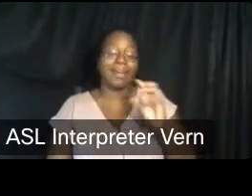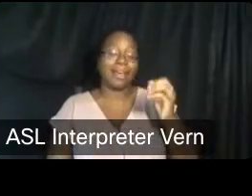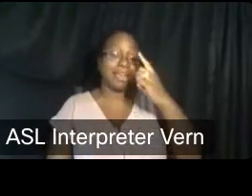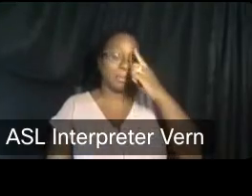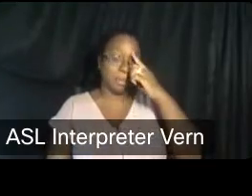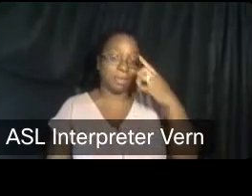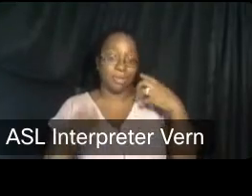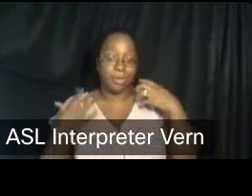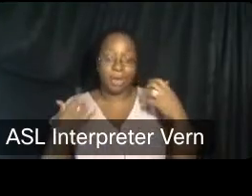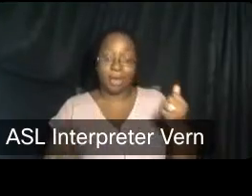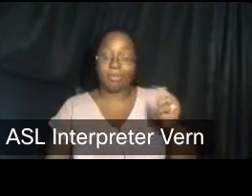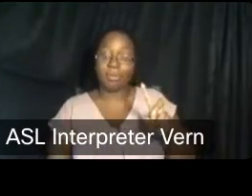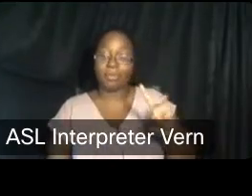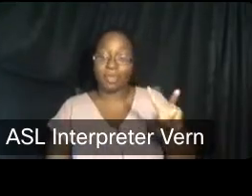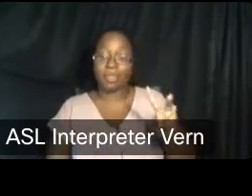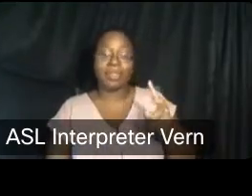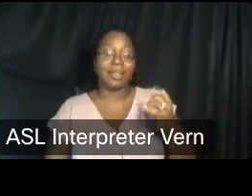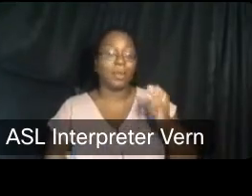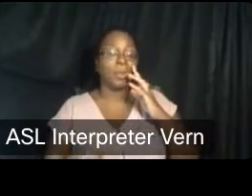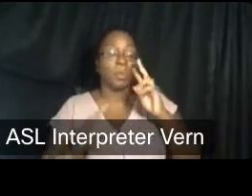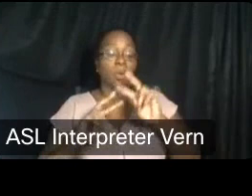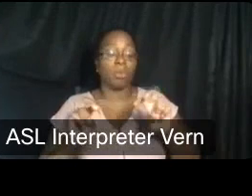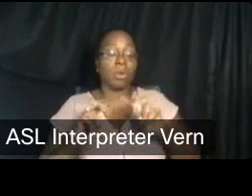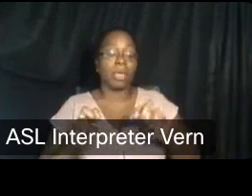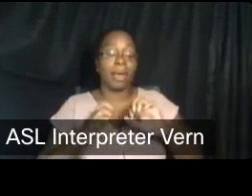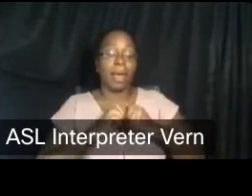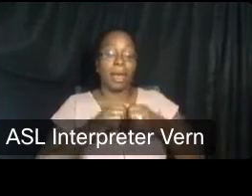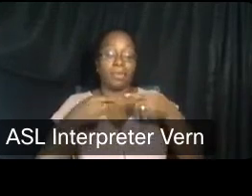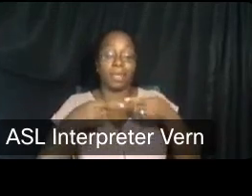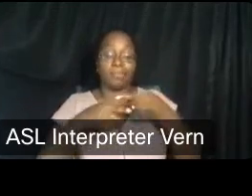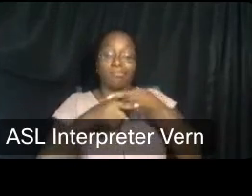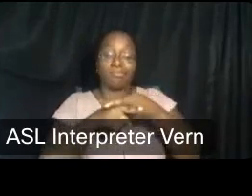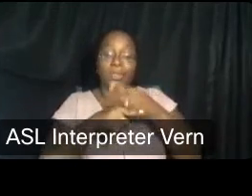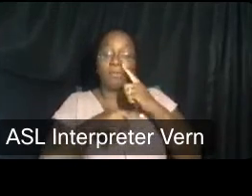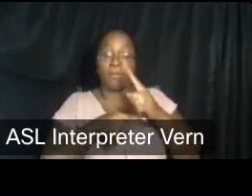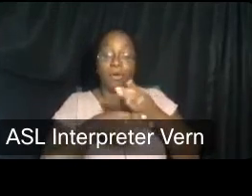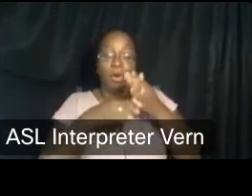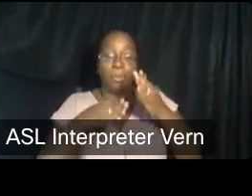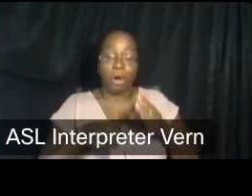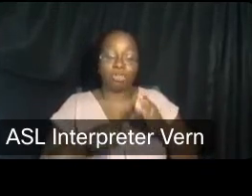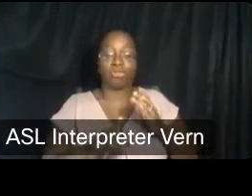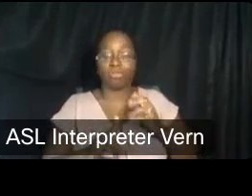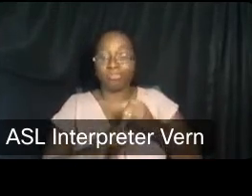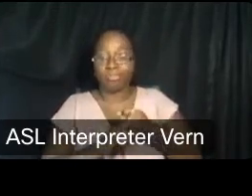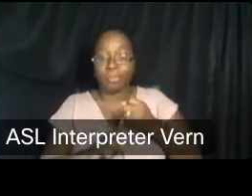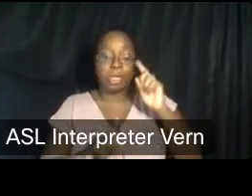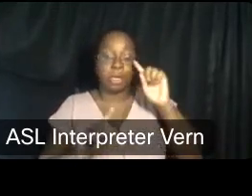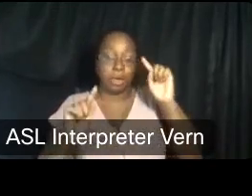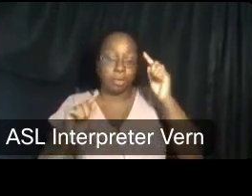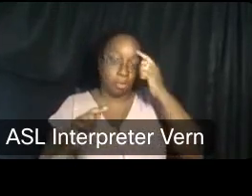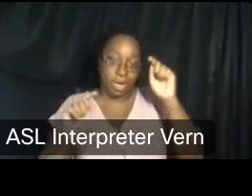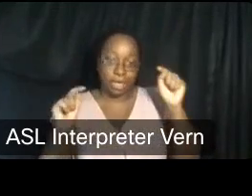of partner-inflicted brain injury and mental health and how this can further exacerbate experiences for survivors